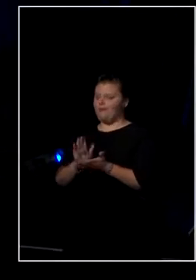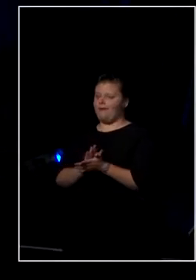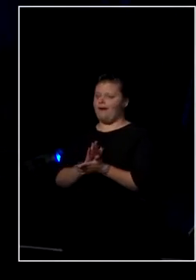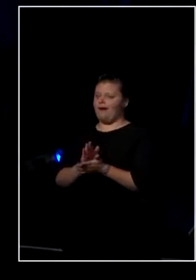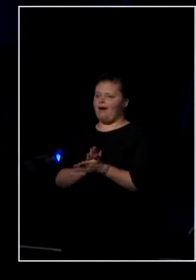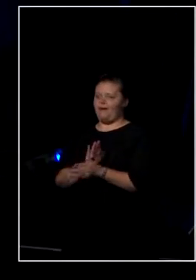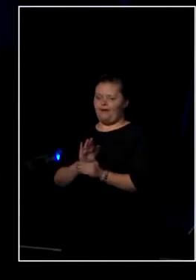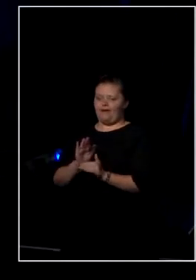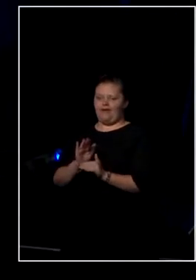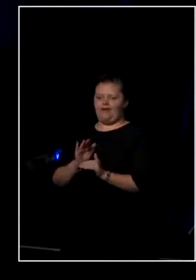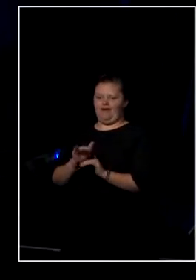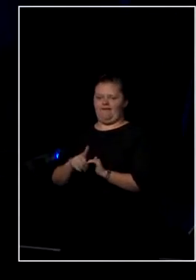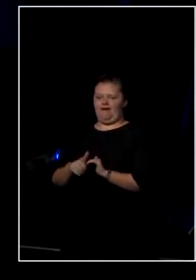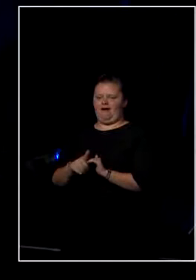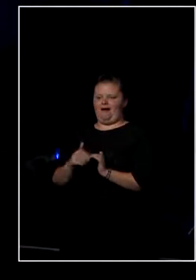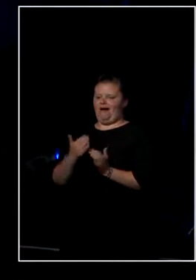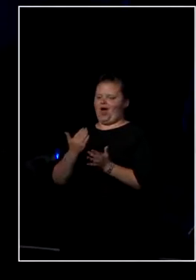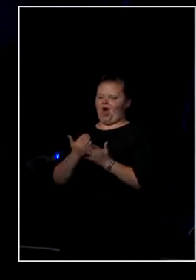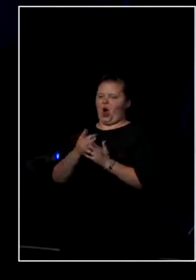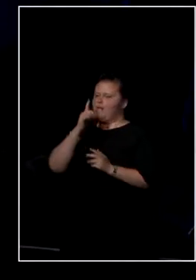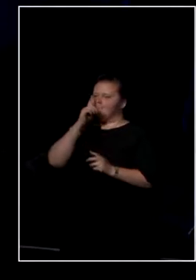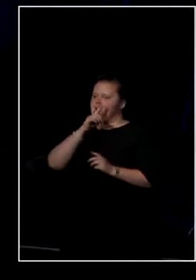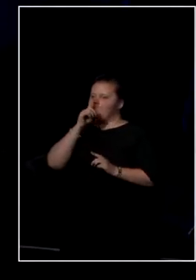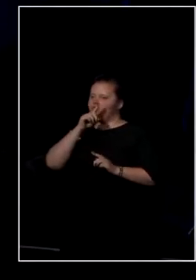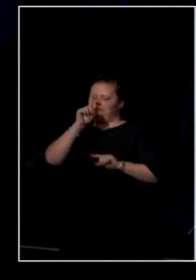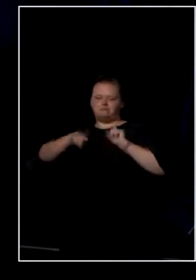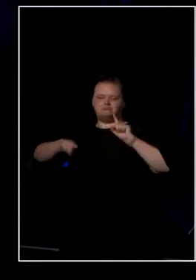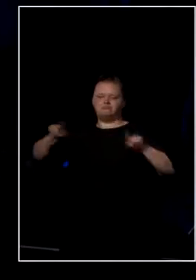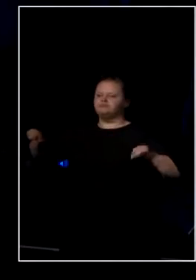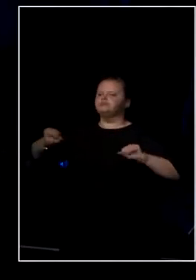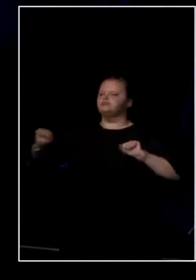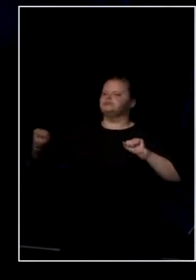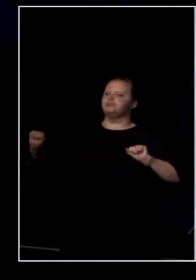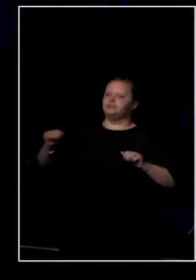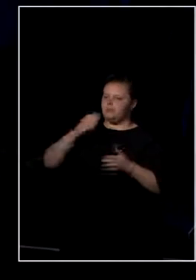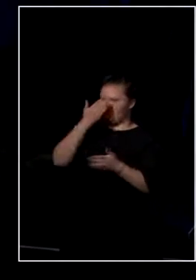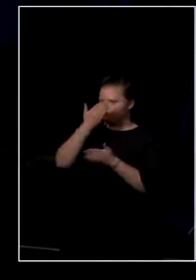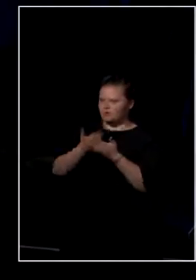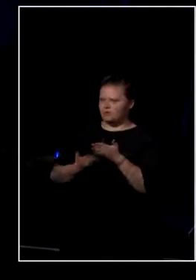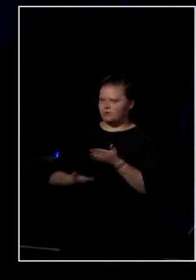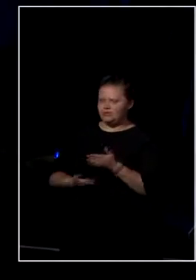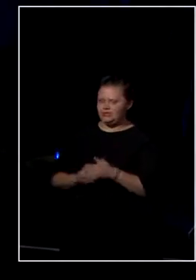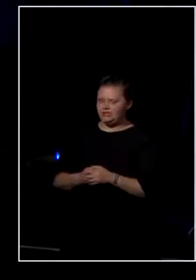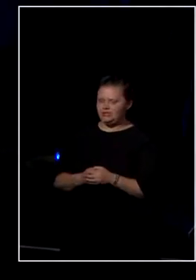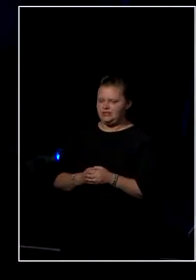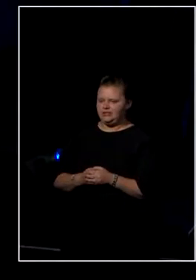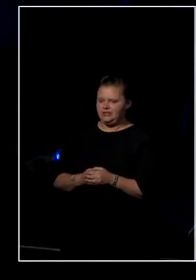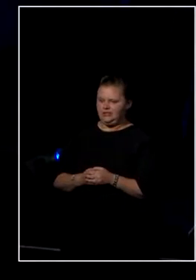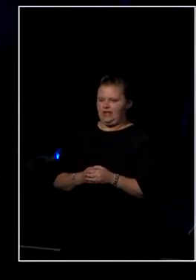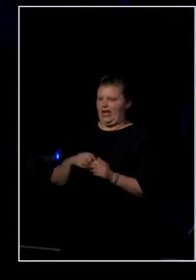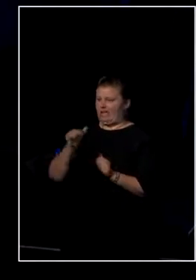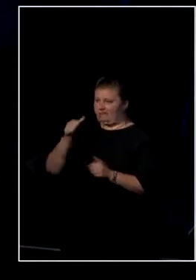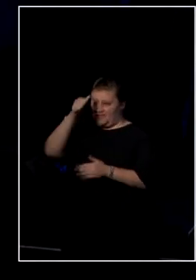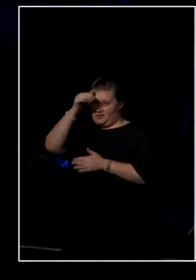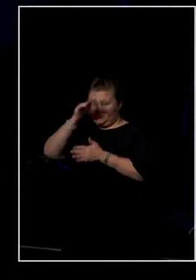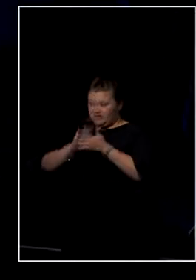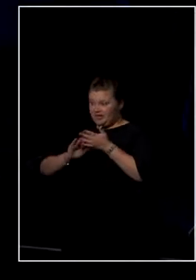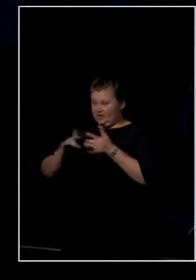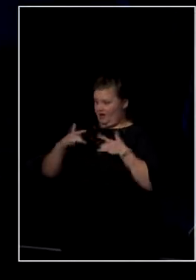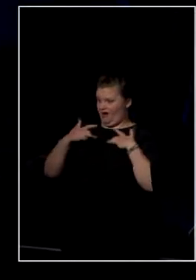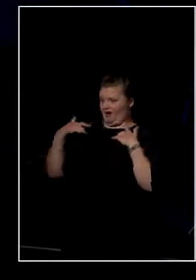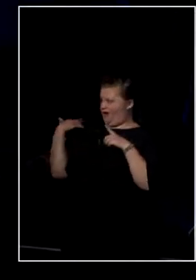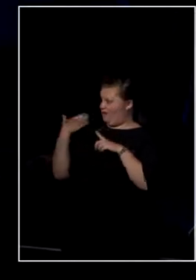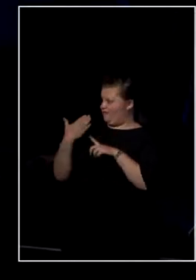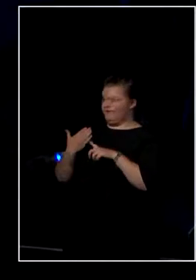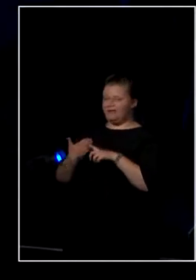that we've done the book on people's different stories, on different things, what they've been through in their life.